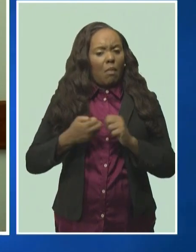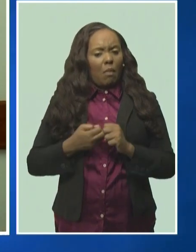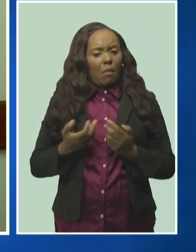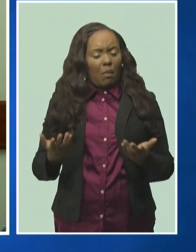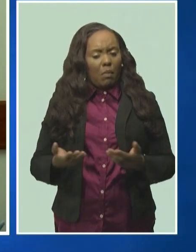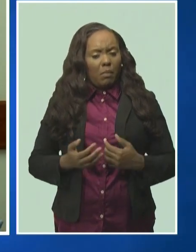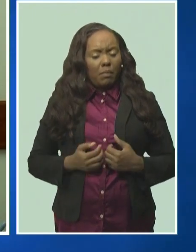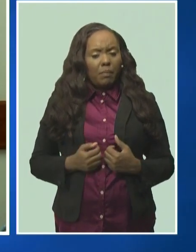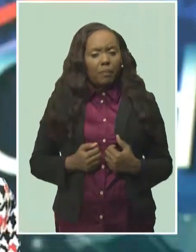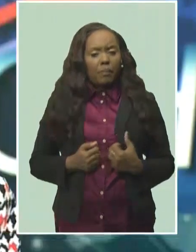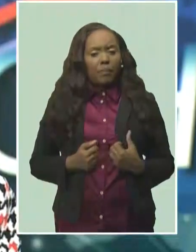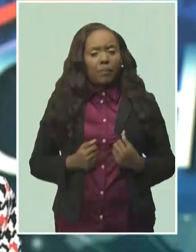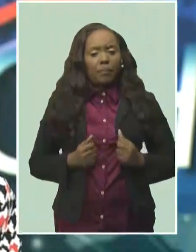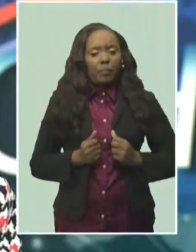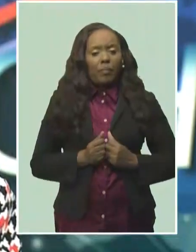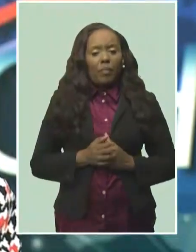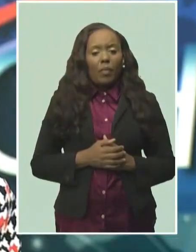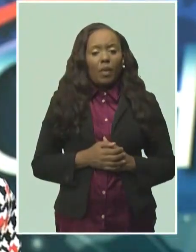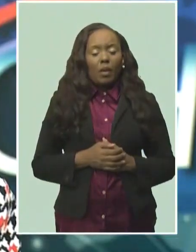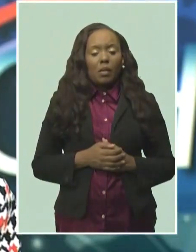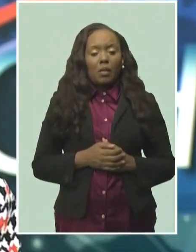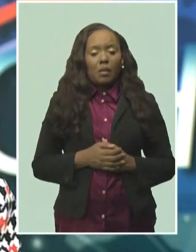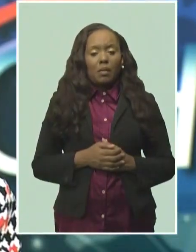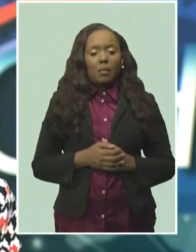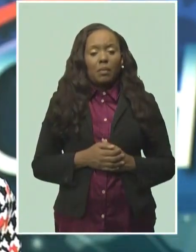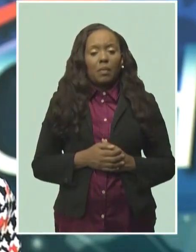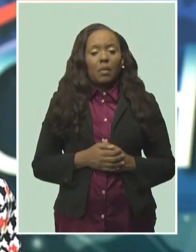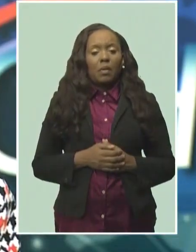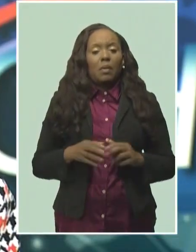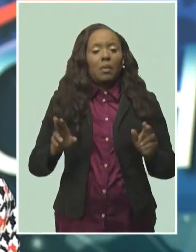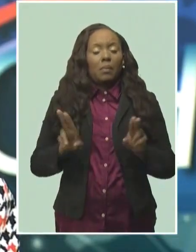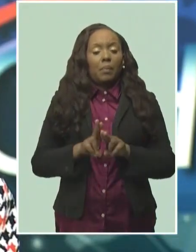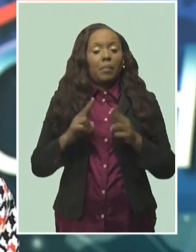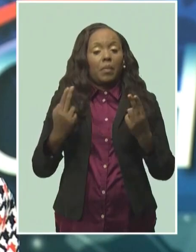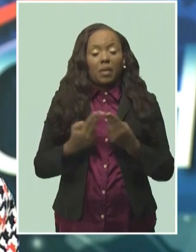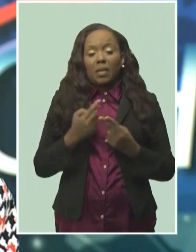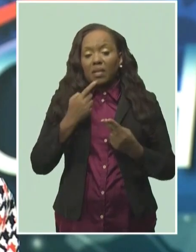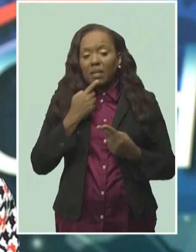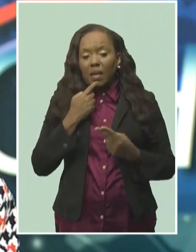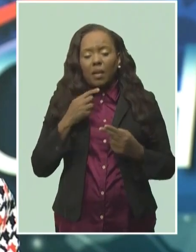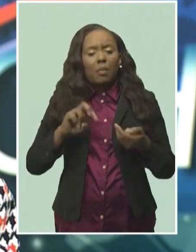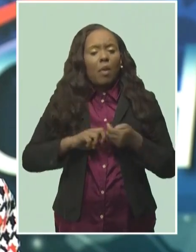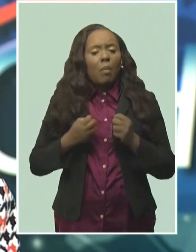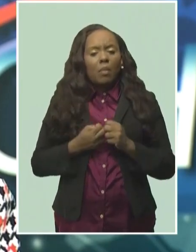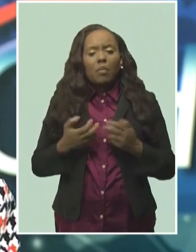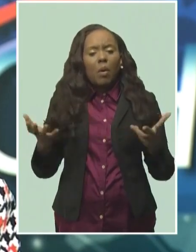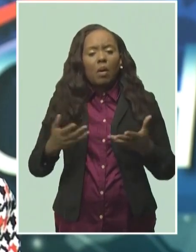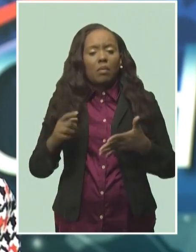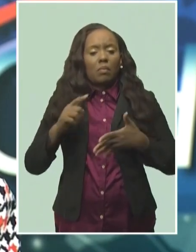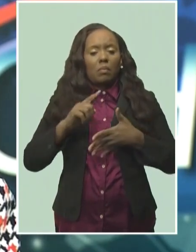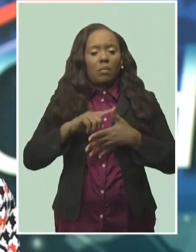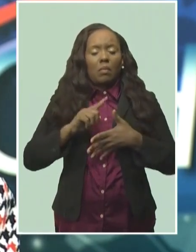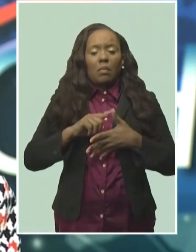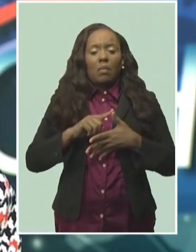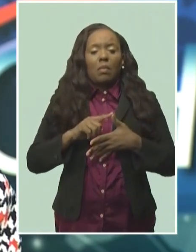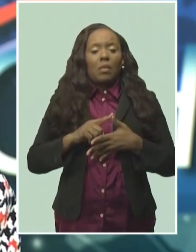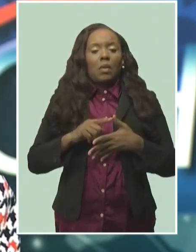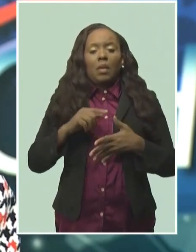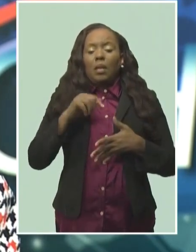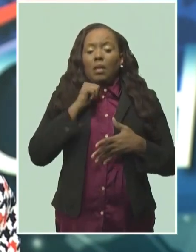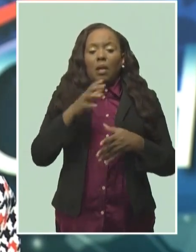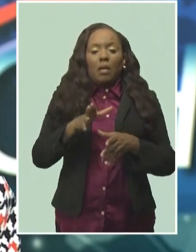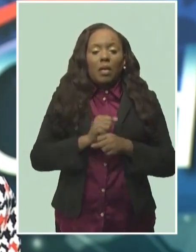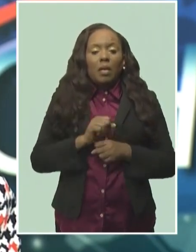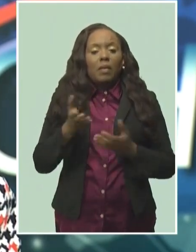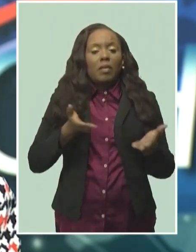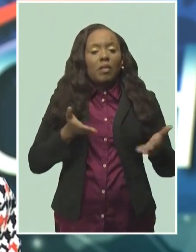the sector. Well, some of the concerns highlighted by the union include workers not receiving service charge,